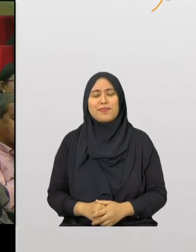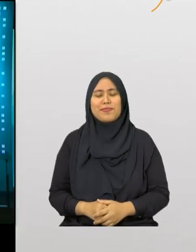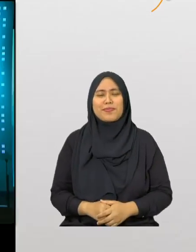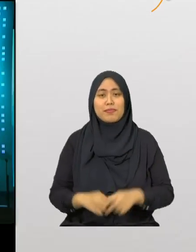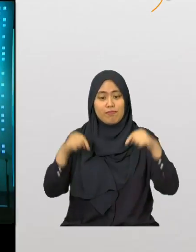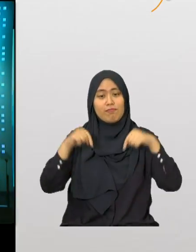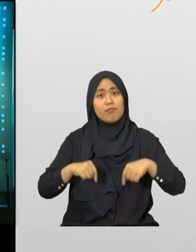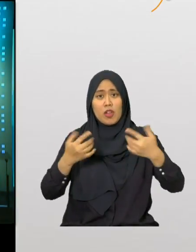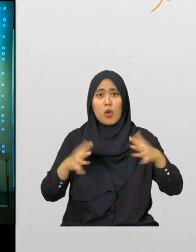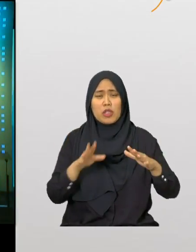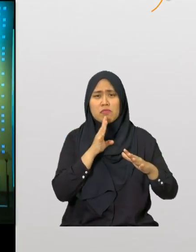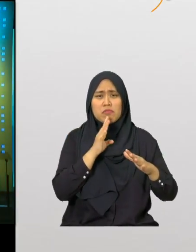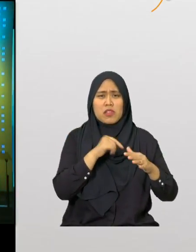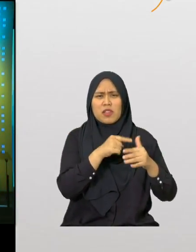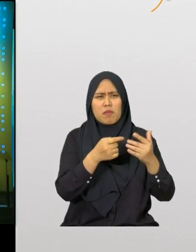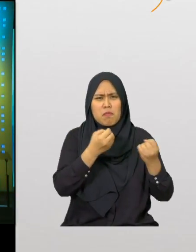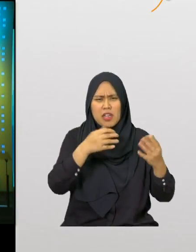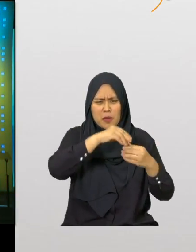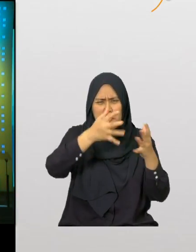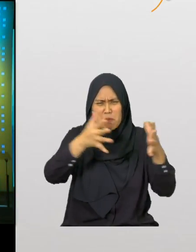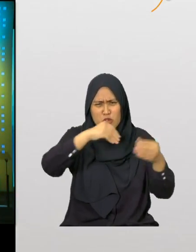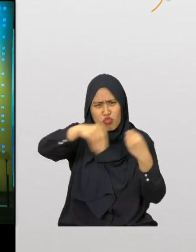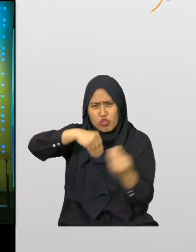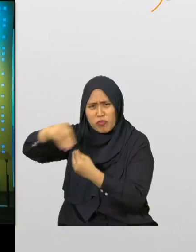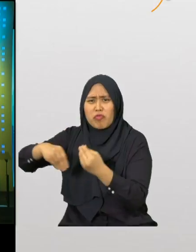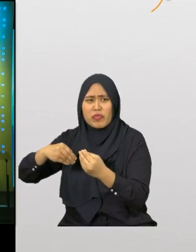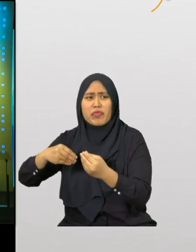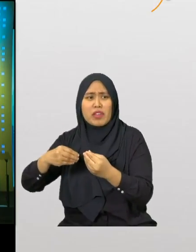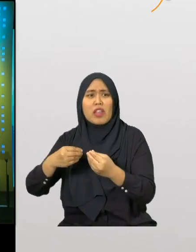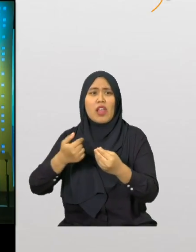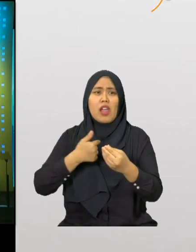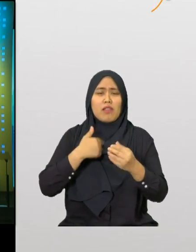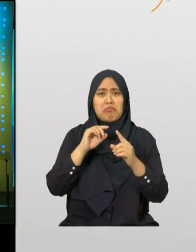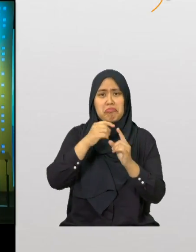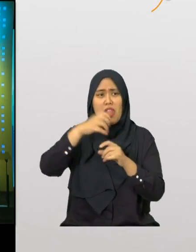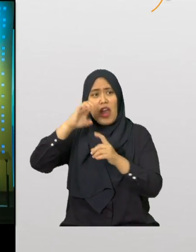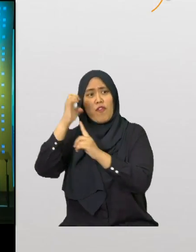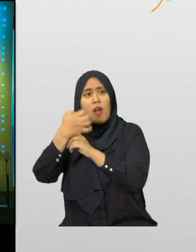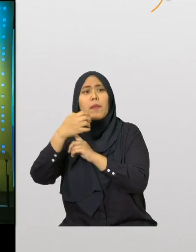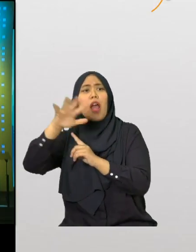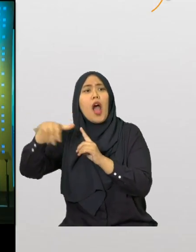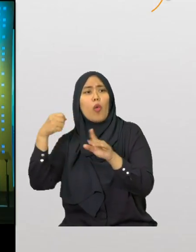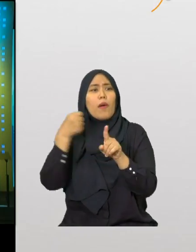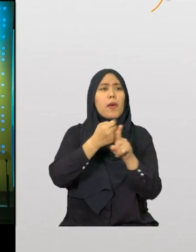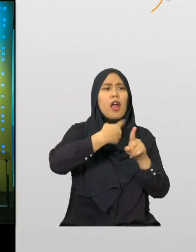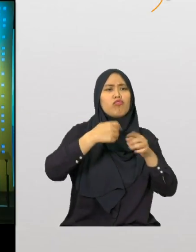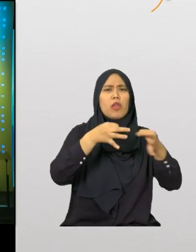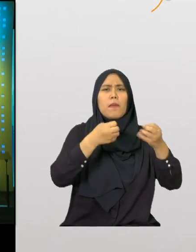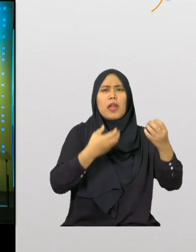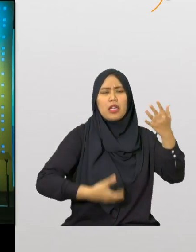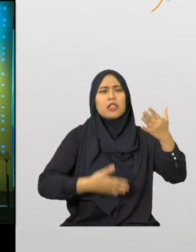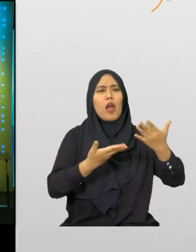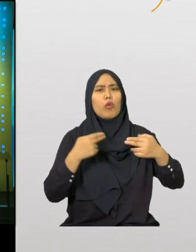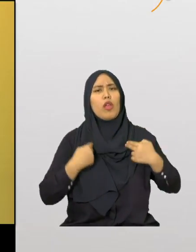Tonight, I've spoken about major shifts in our external development. I've described our plans to improve healthcare and public housing. These